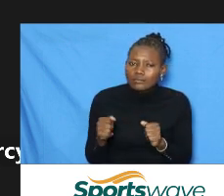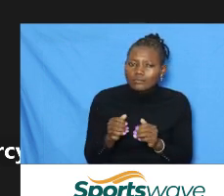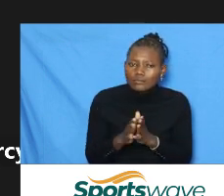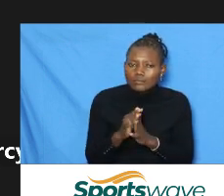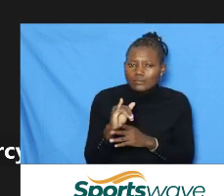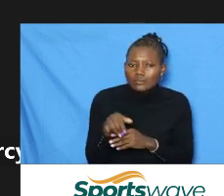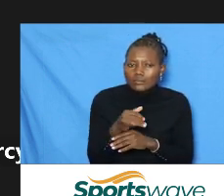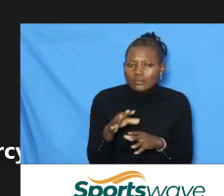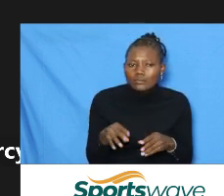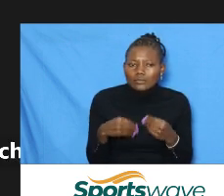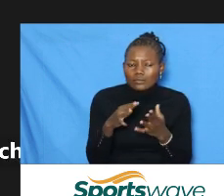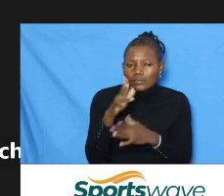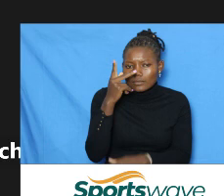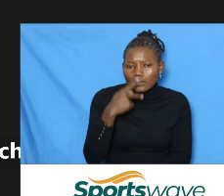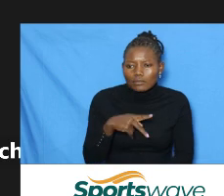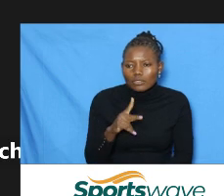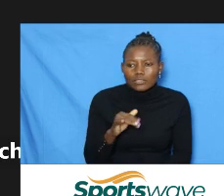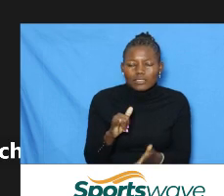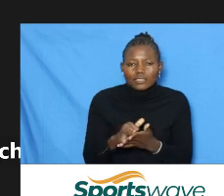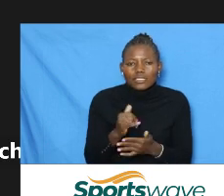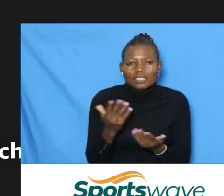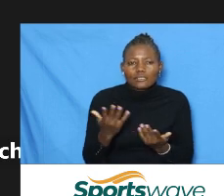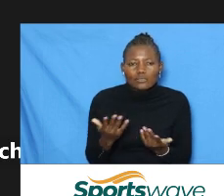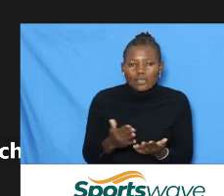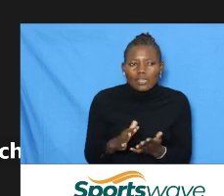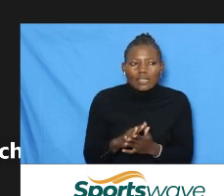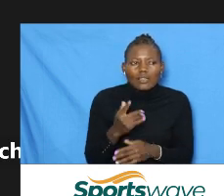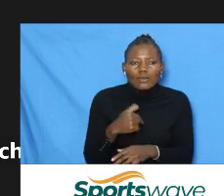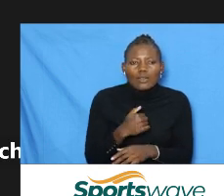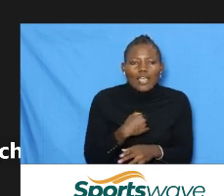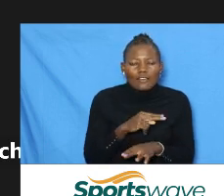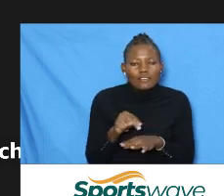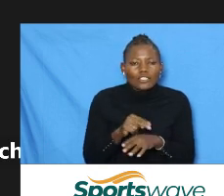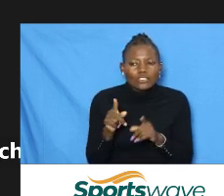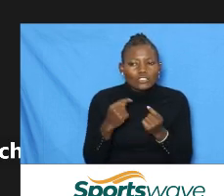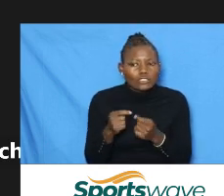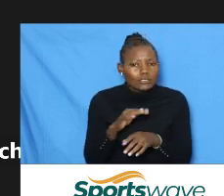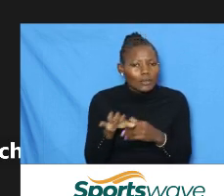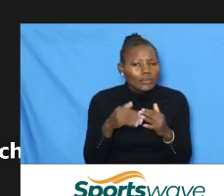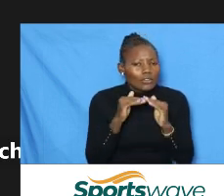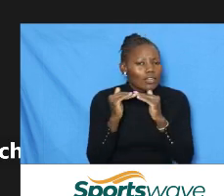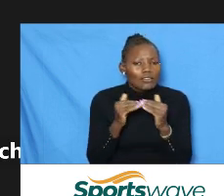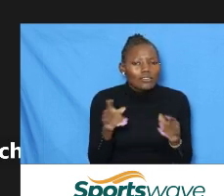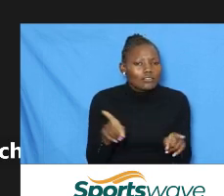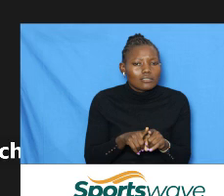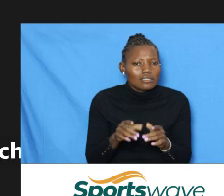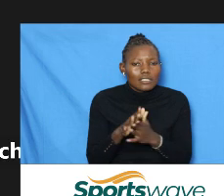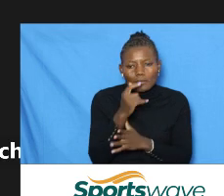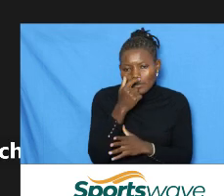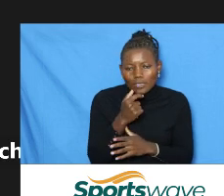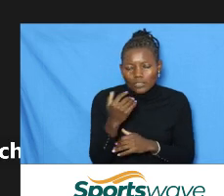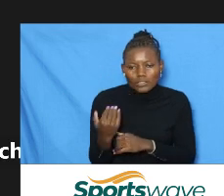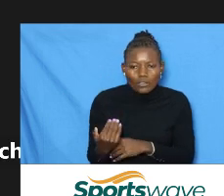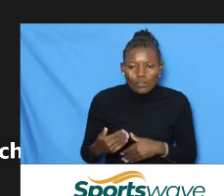lay down a policy that wherever there is a national team at all levels, even at the age grade level of the